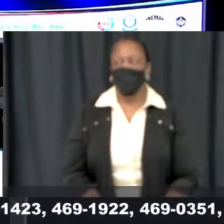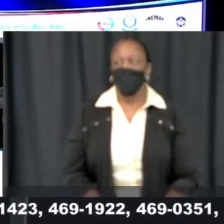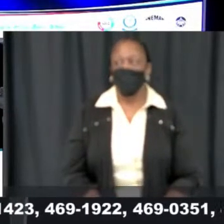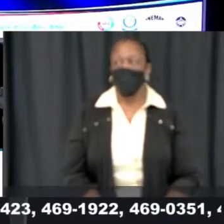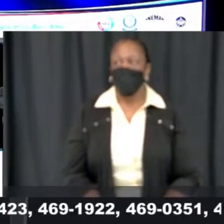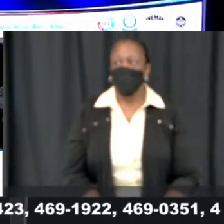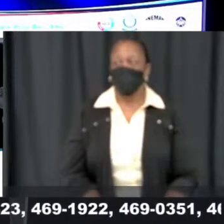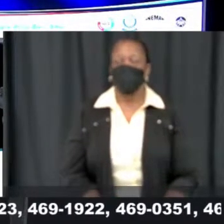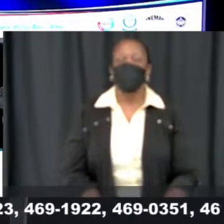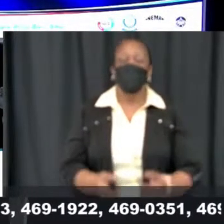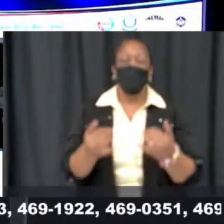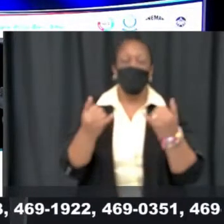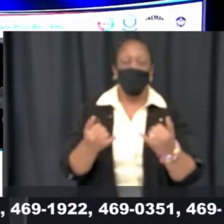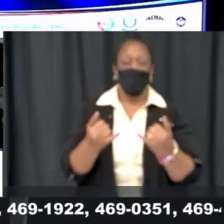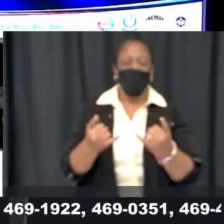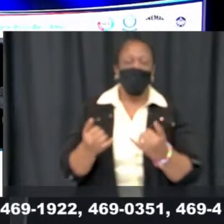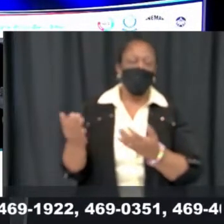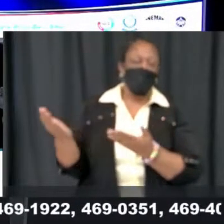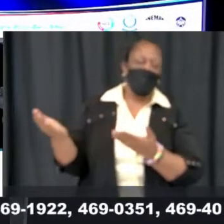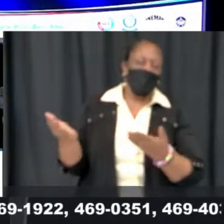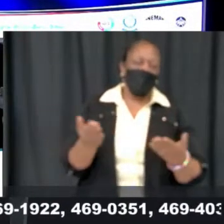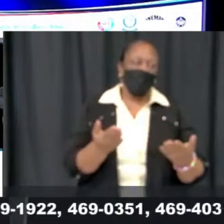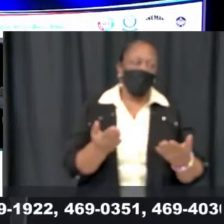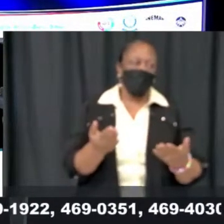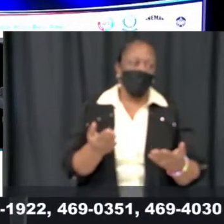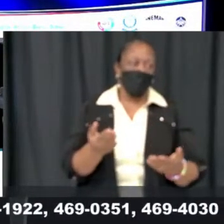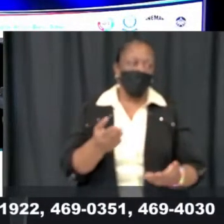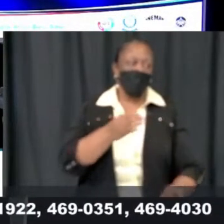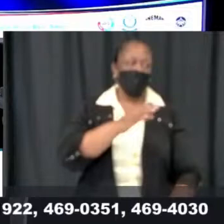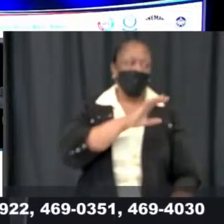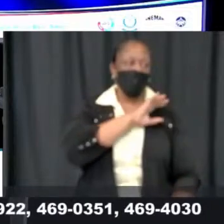I want to first invite Superintendent Cromwell Henry,